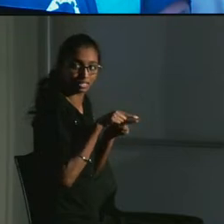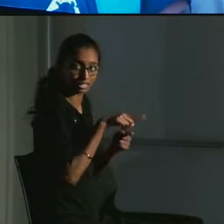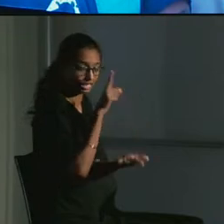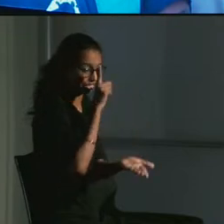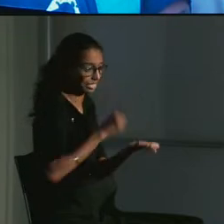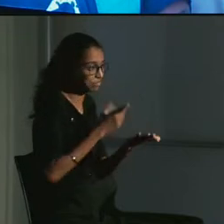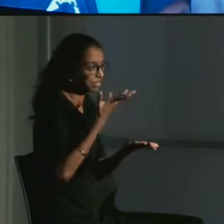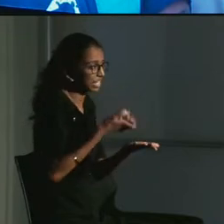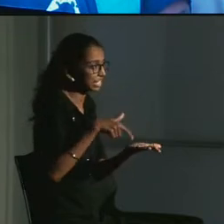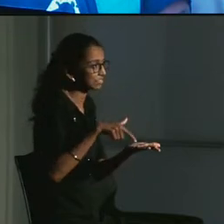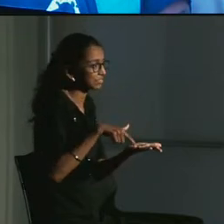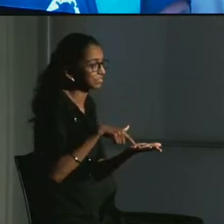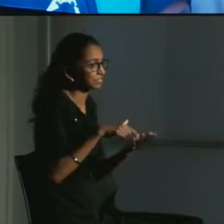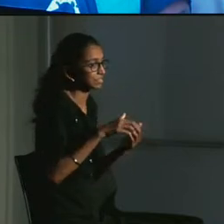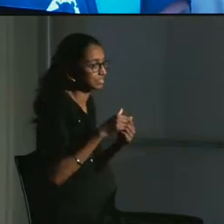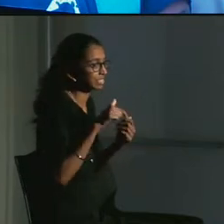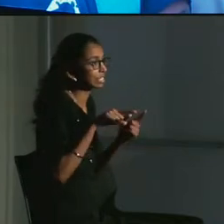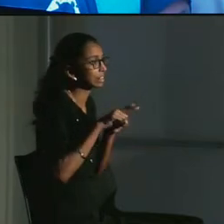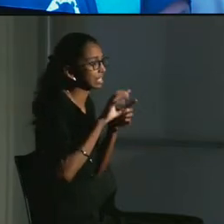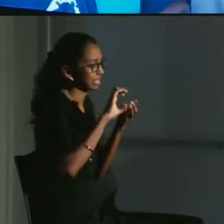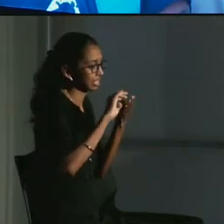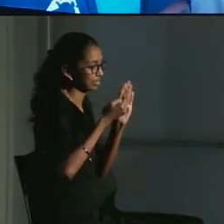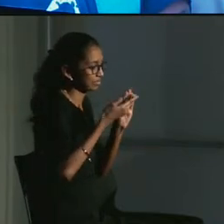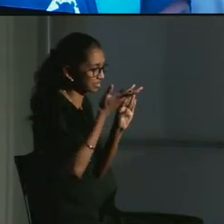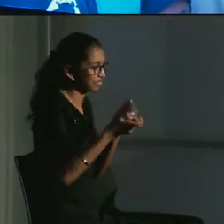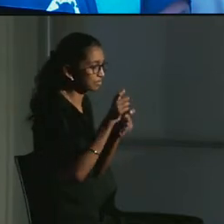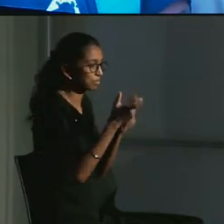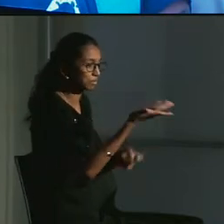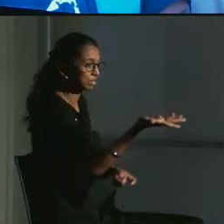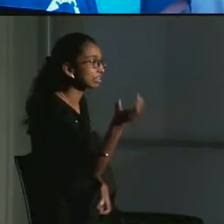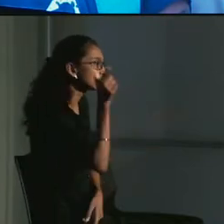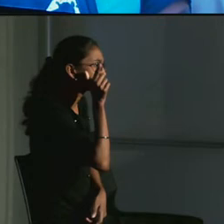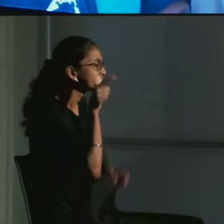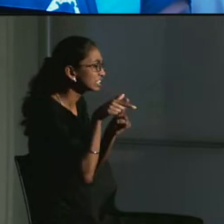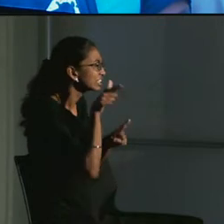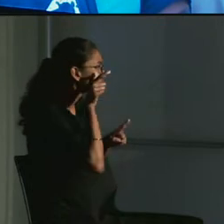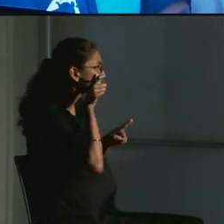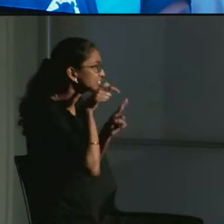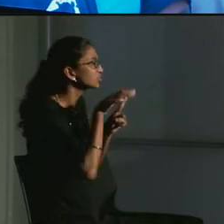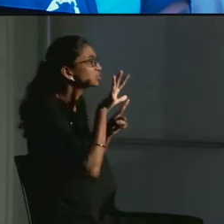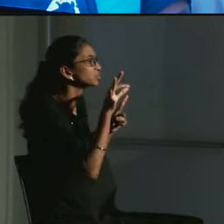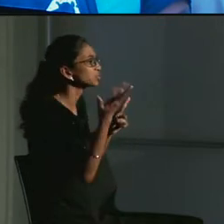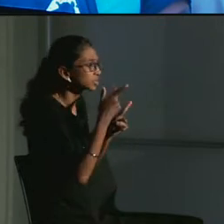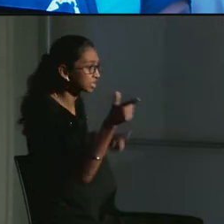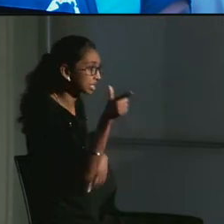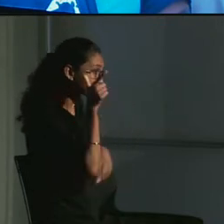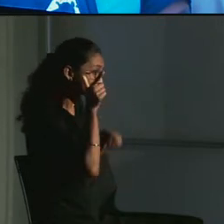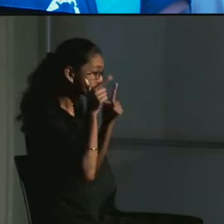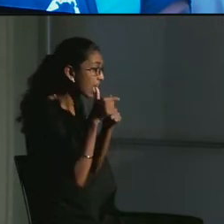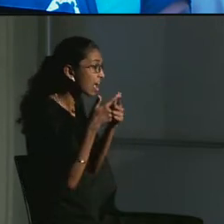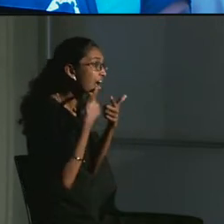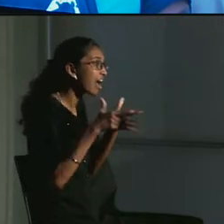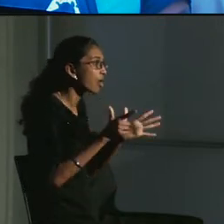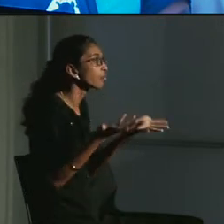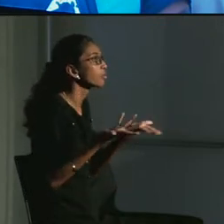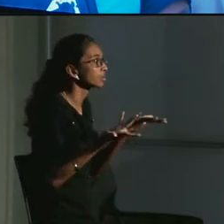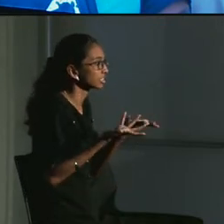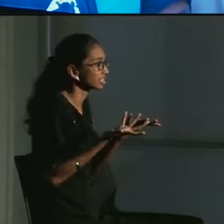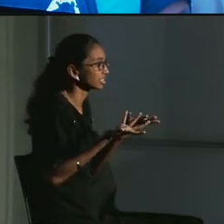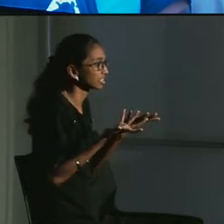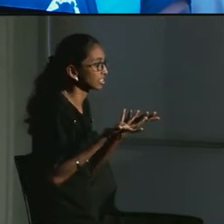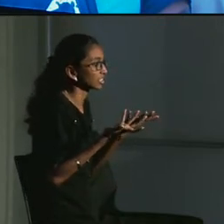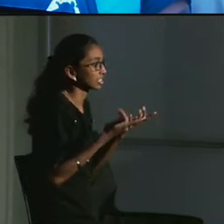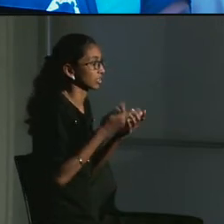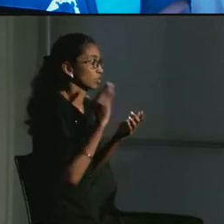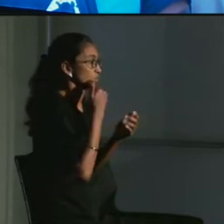it really demands that we have a community of listeners, and what does listening do, and what shifts does listening allow, is